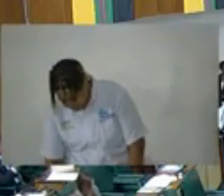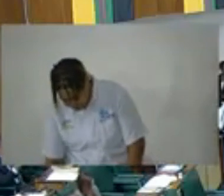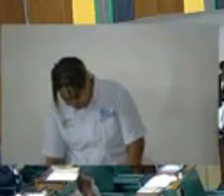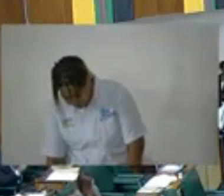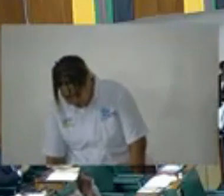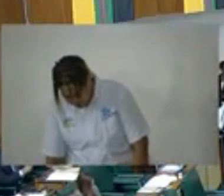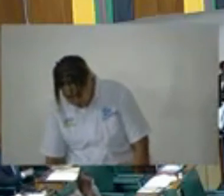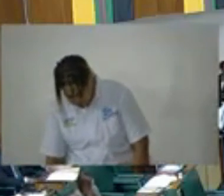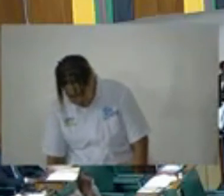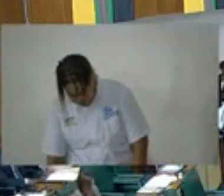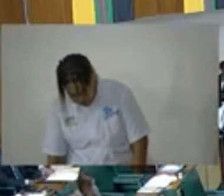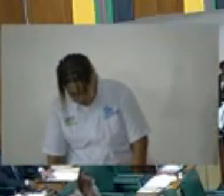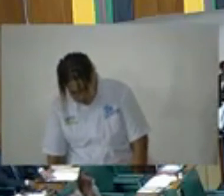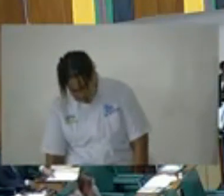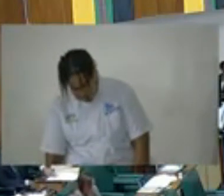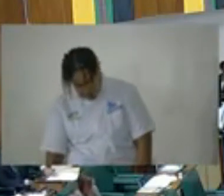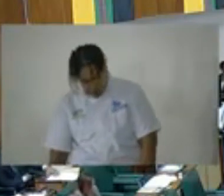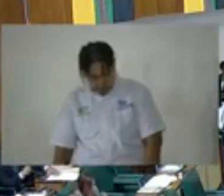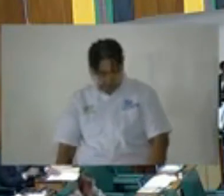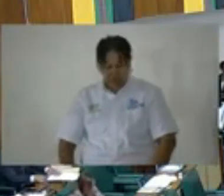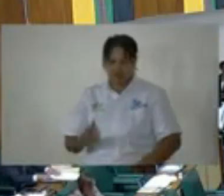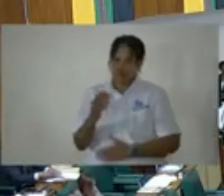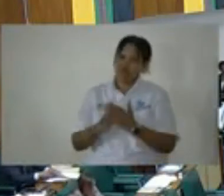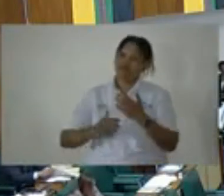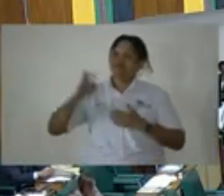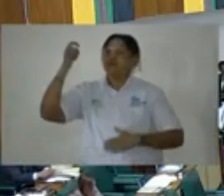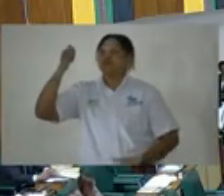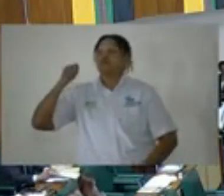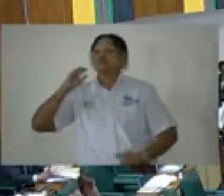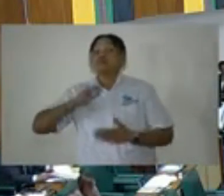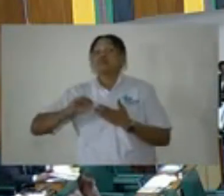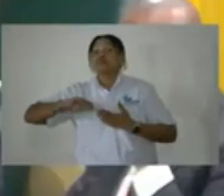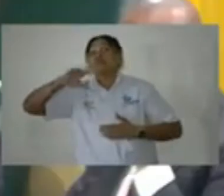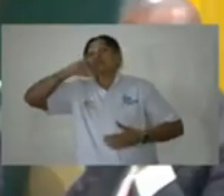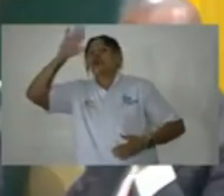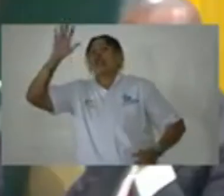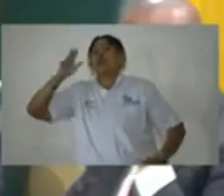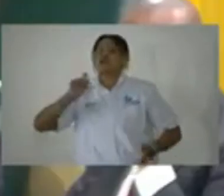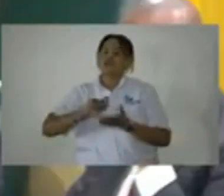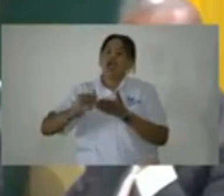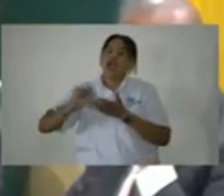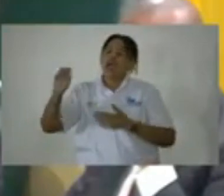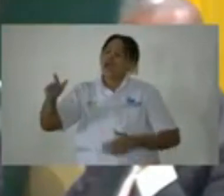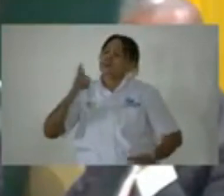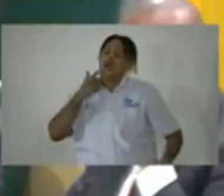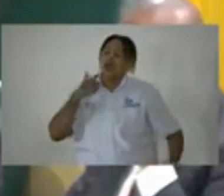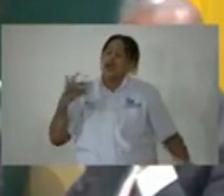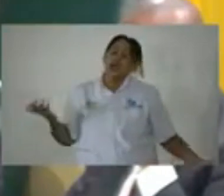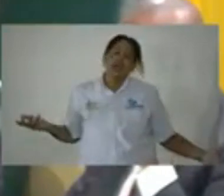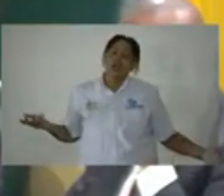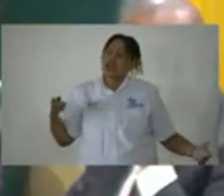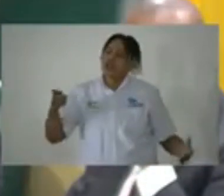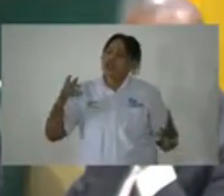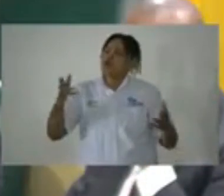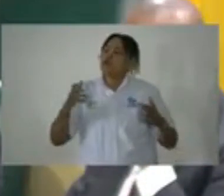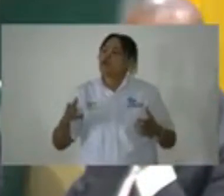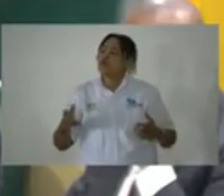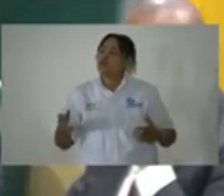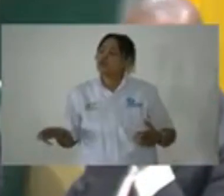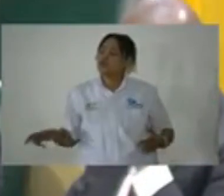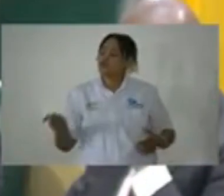Mr. Speaker, there are some pensioners who write to me and indicate that they want to